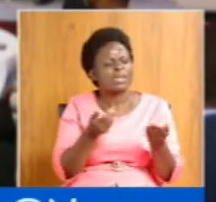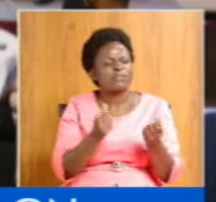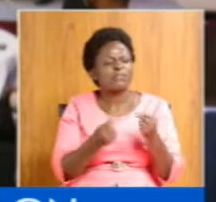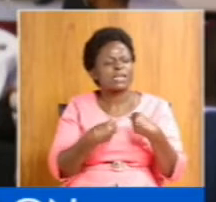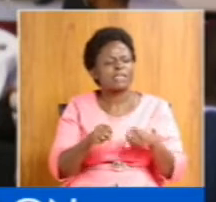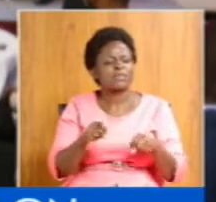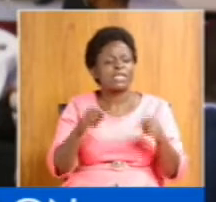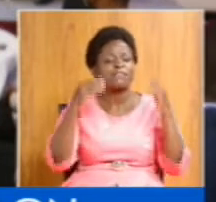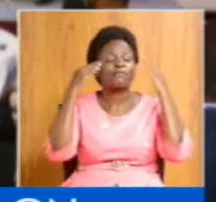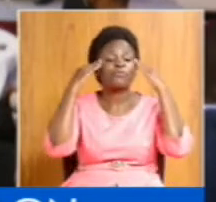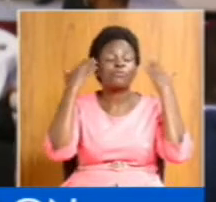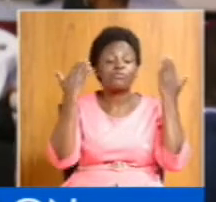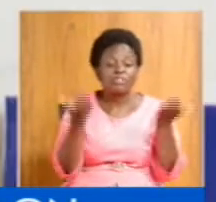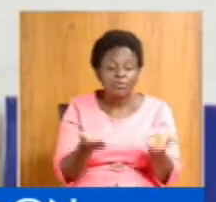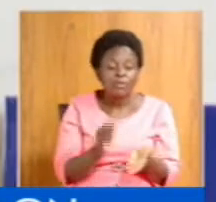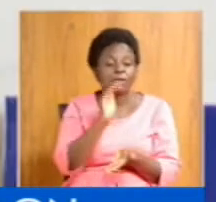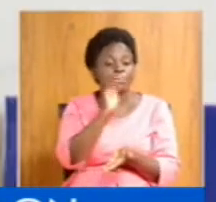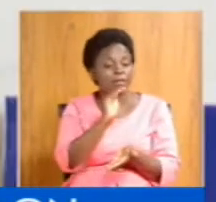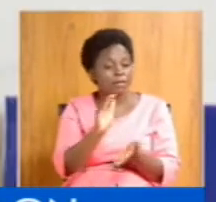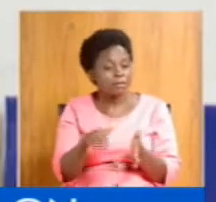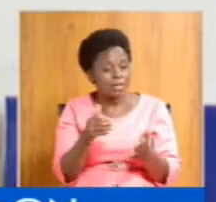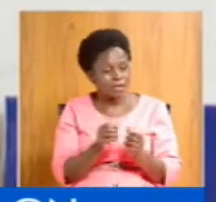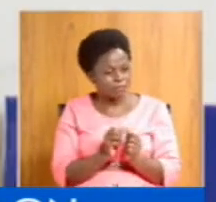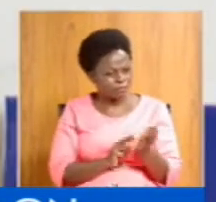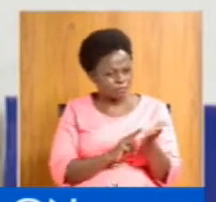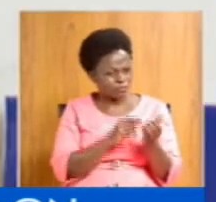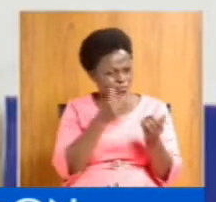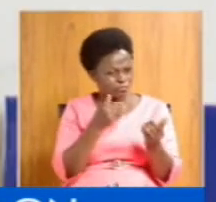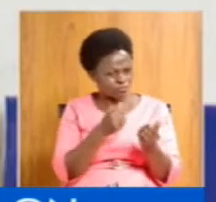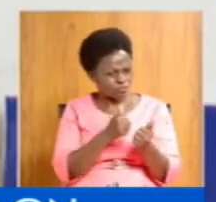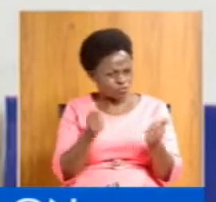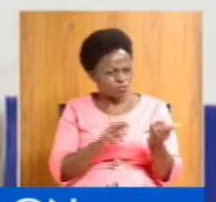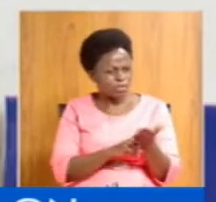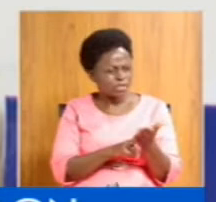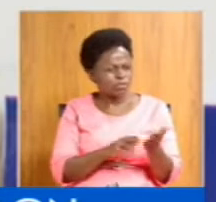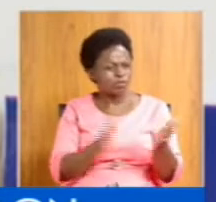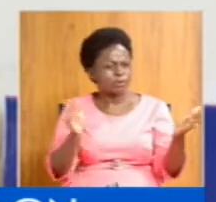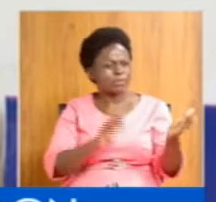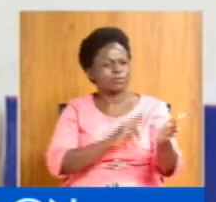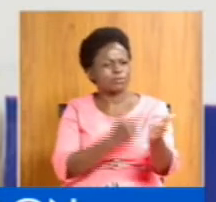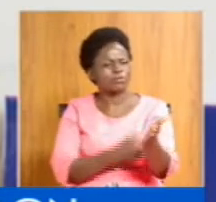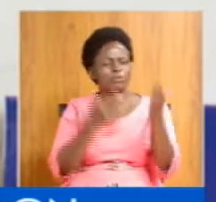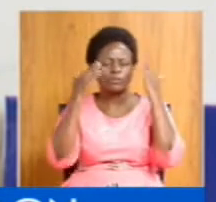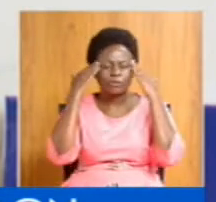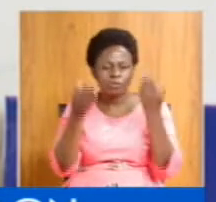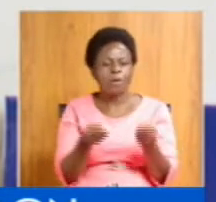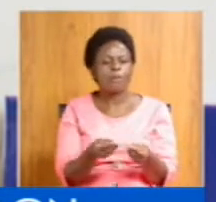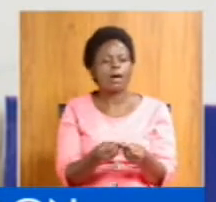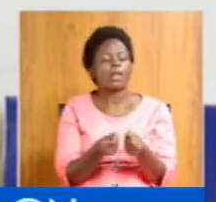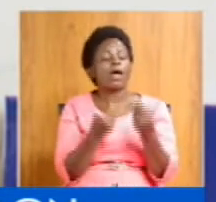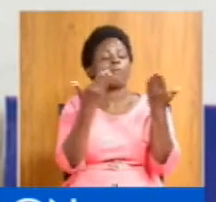there for what activity, how are you going to demand for effective utilization of public resources when you do not know the money that has been brought